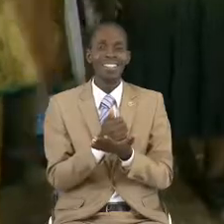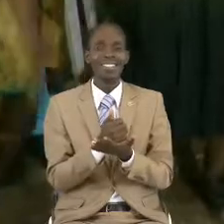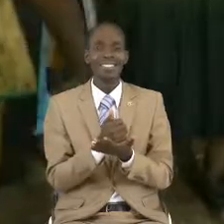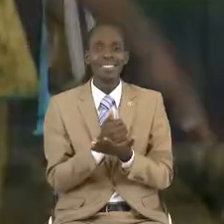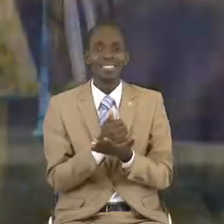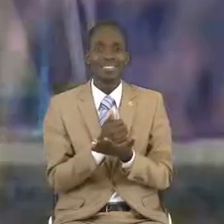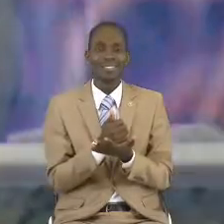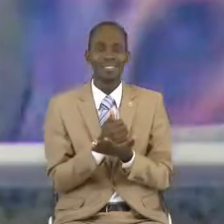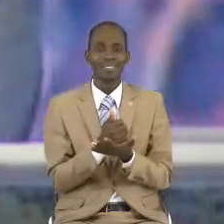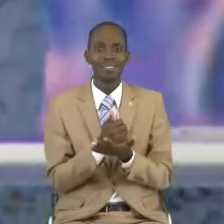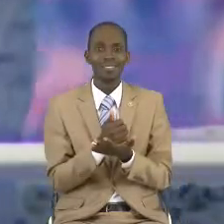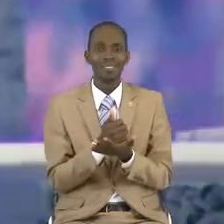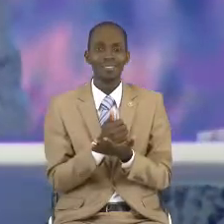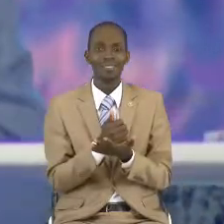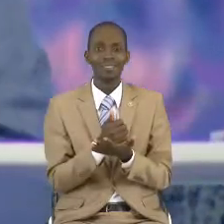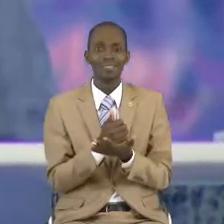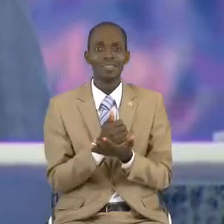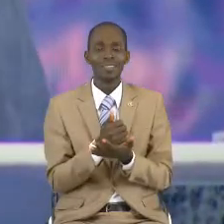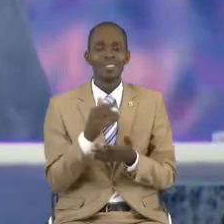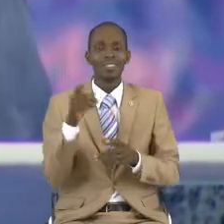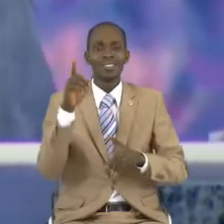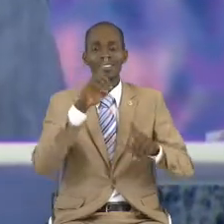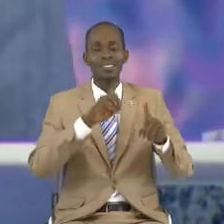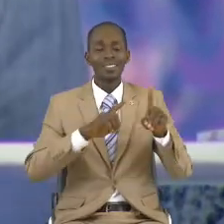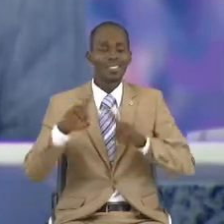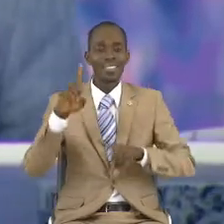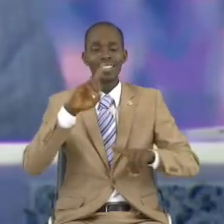let somebody that shouted amen